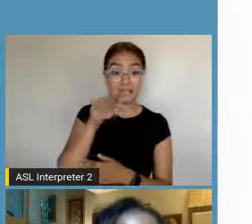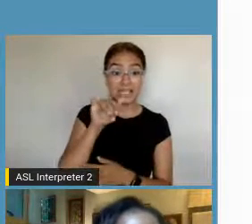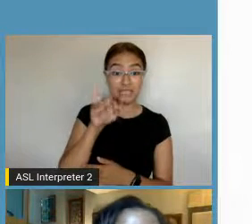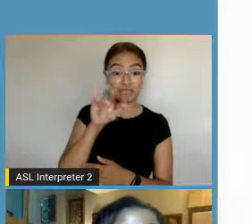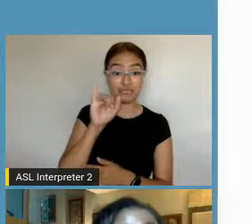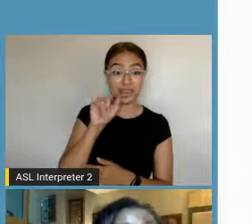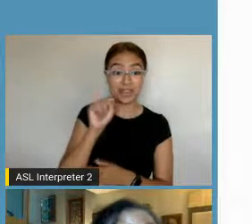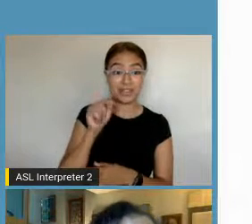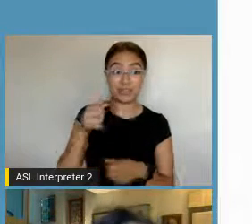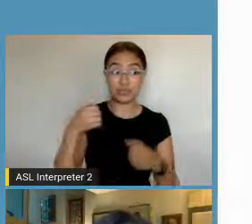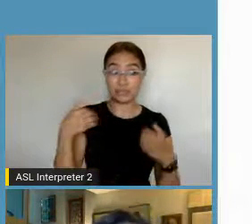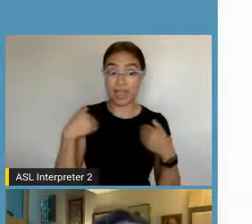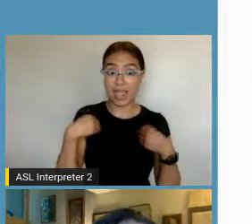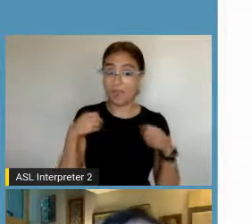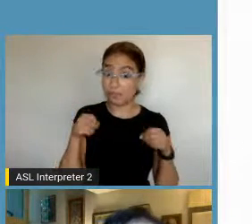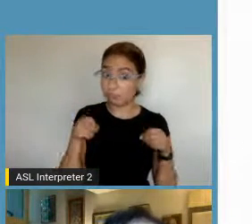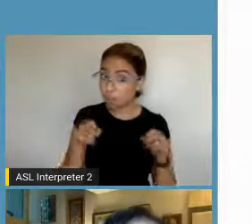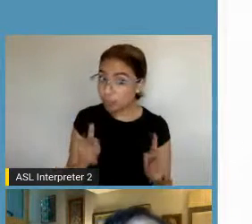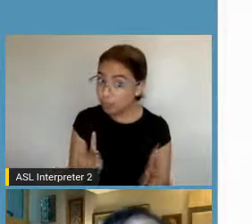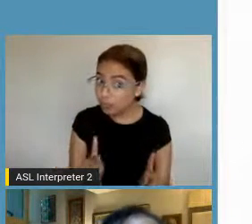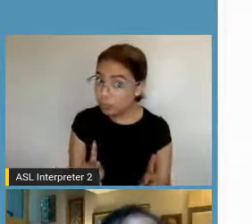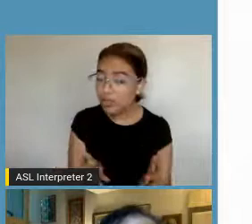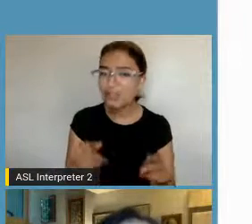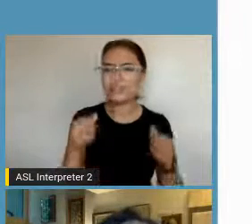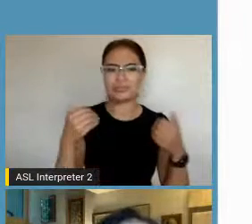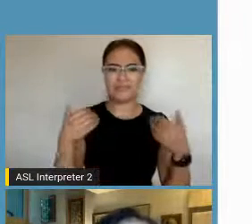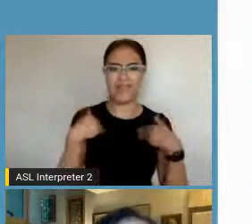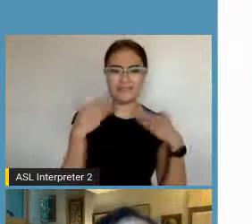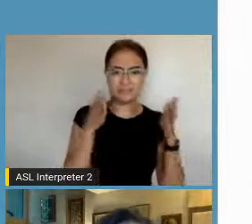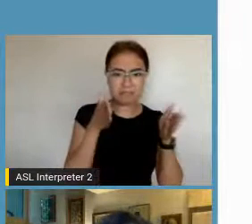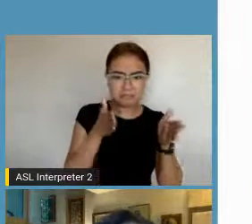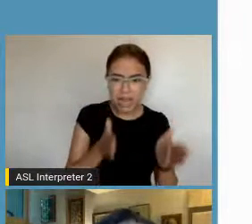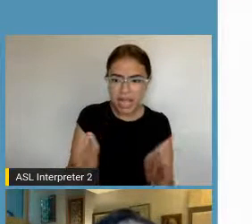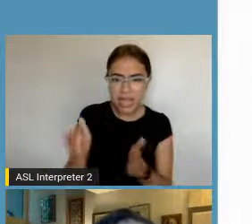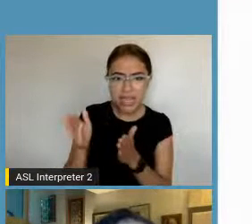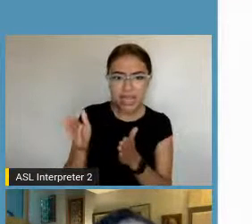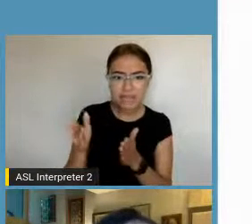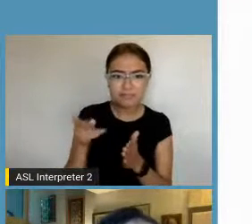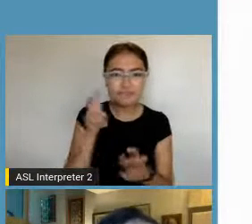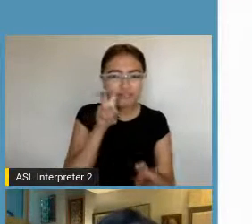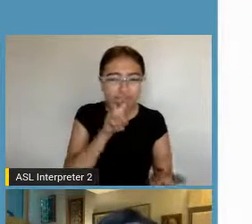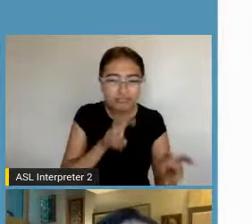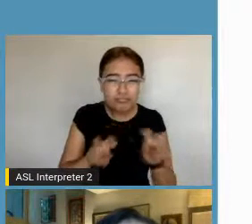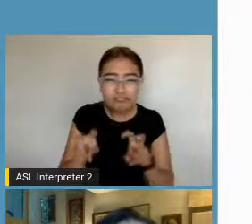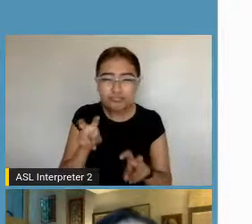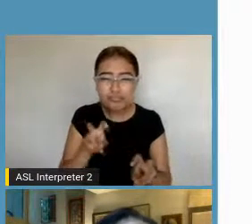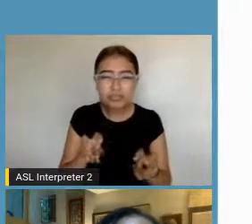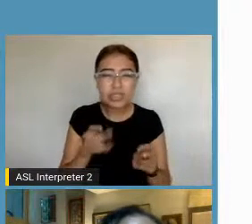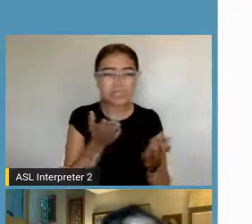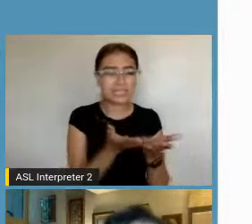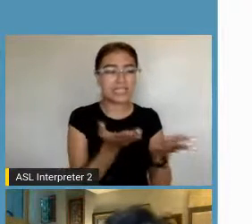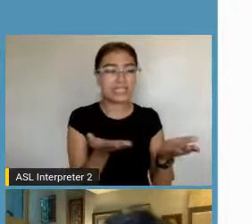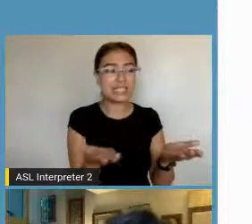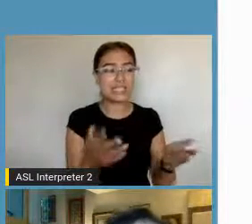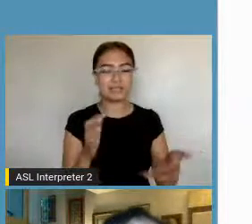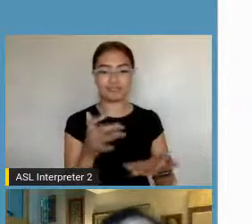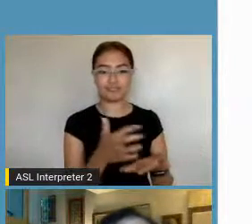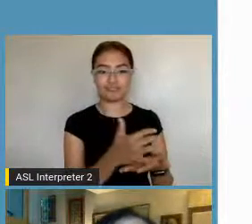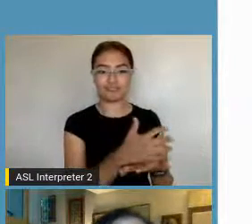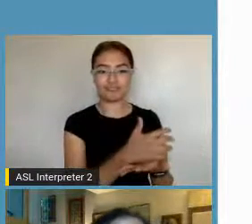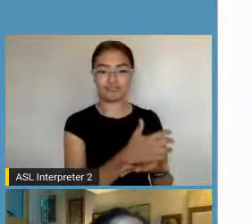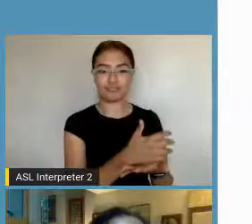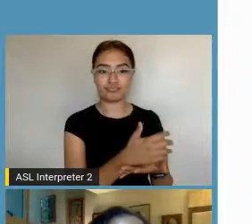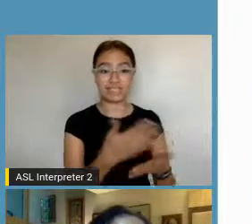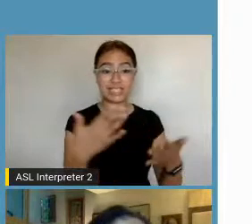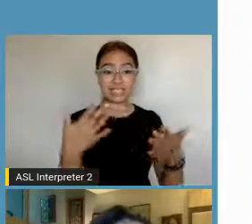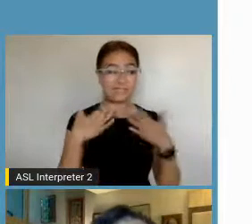going to be an issue? Do you have a plan? Have you evaluated the conditions of your materials, the physical